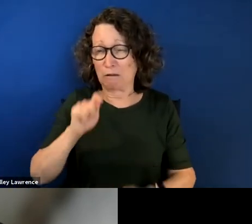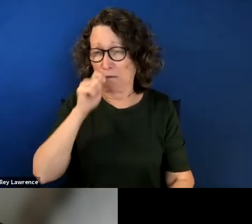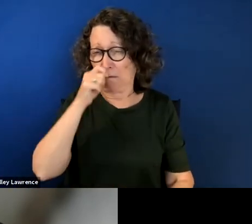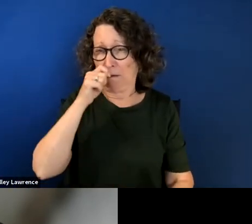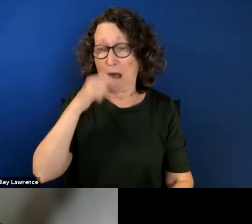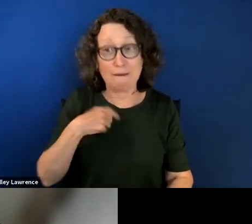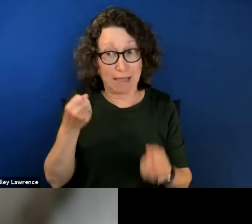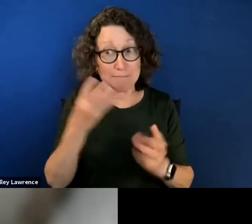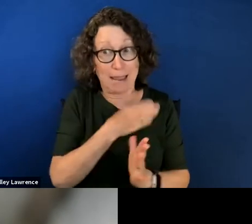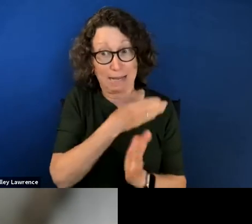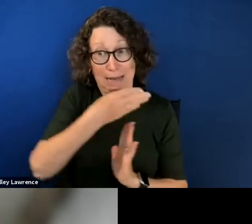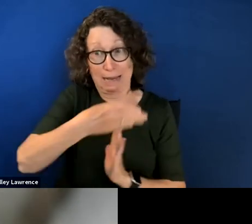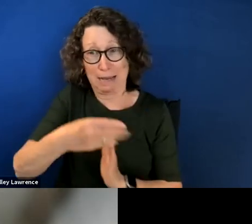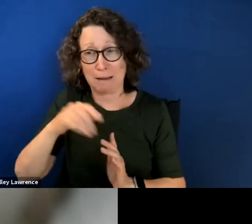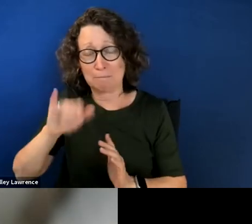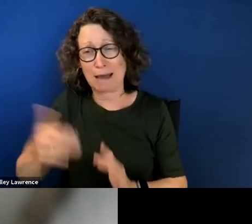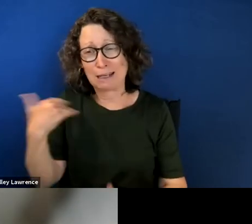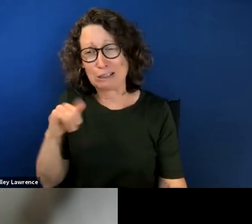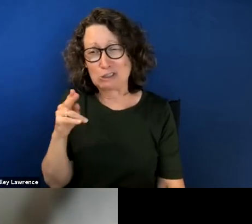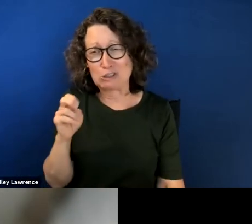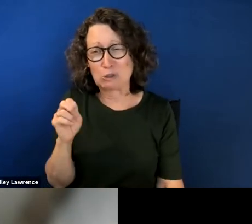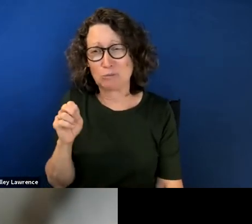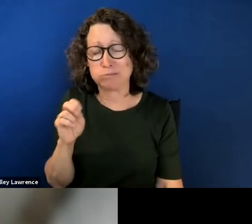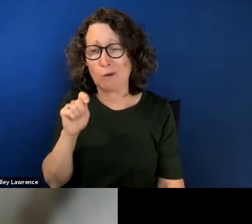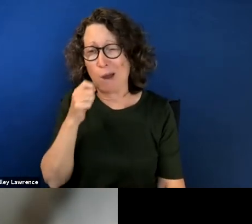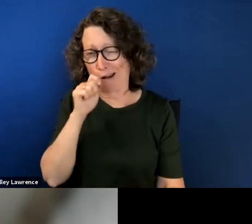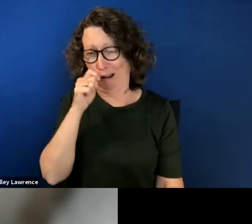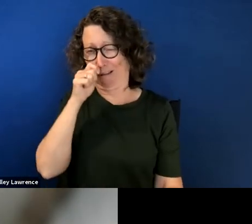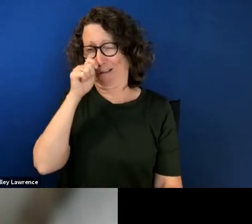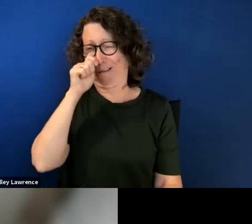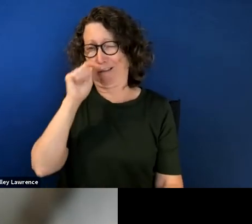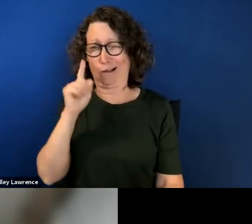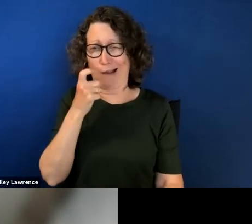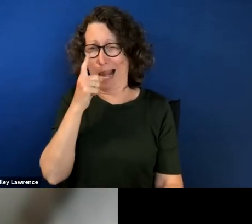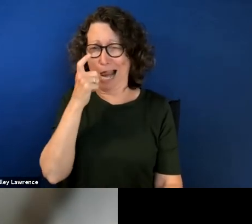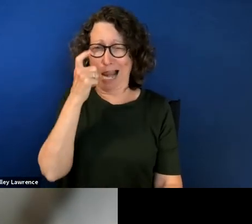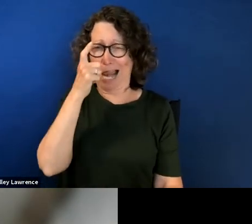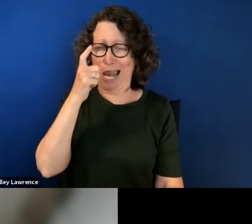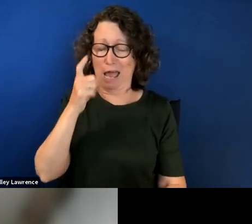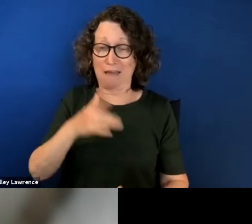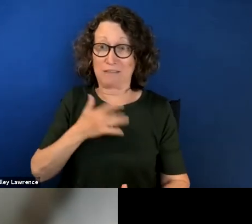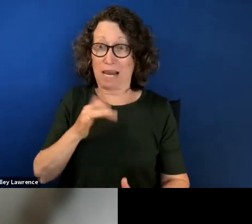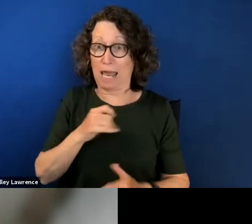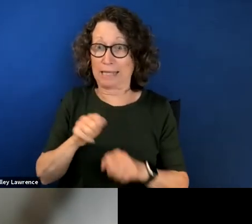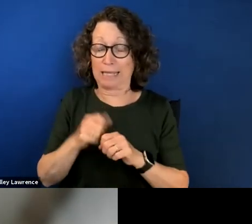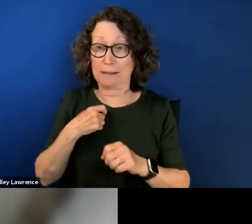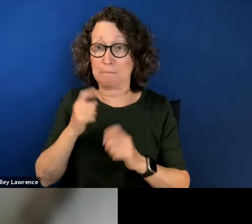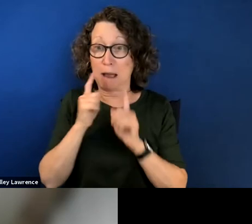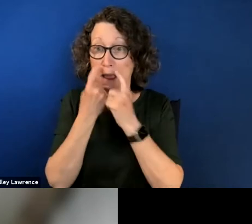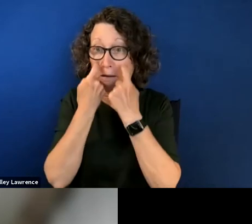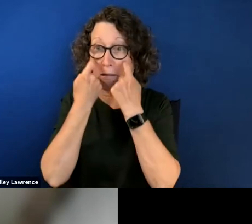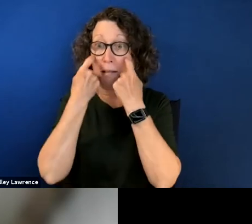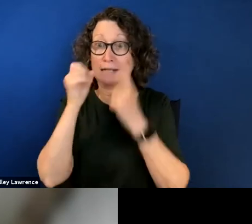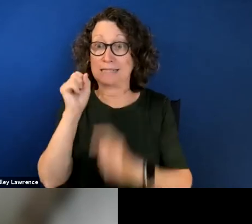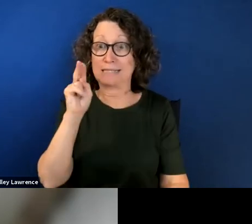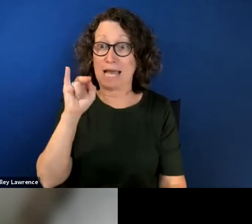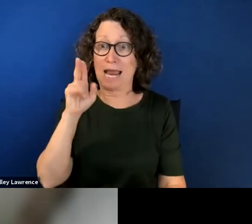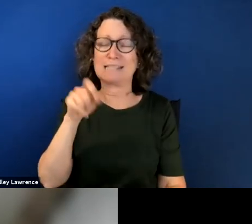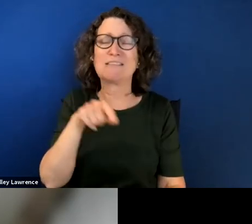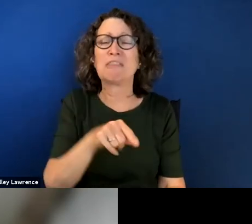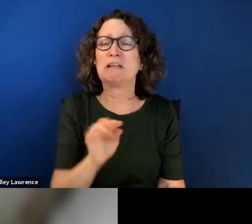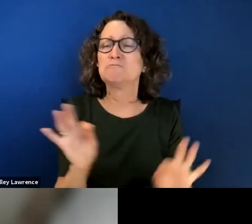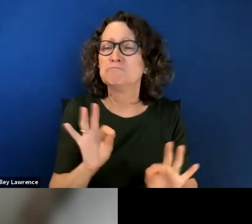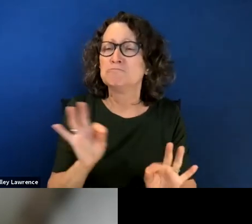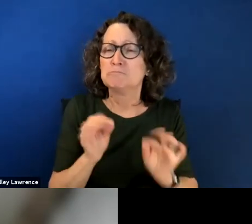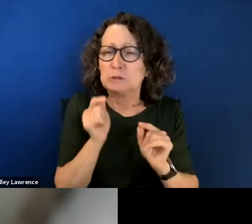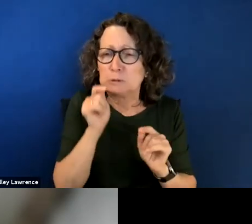many. The one that went way up I felt like it was in my sinus cavity. This is nowhere near that.